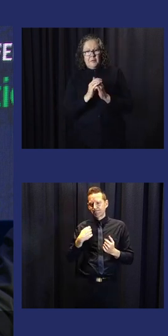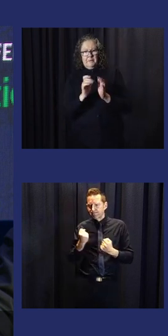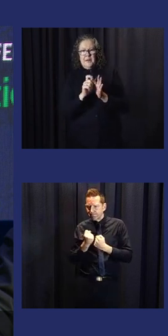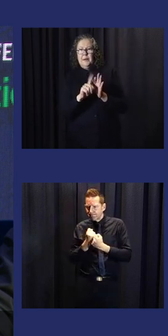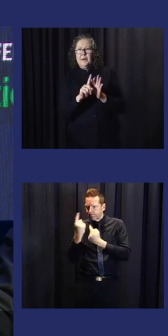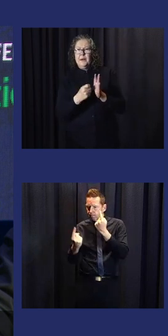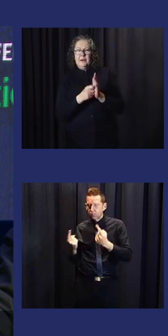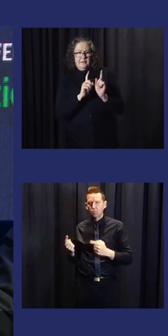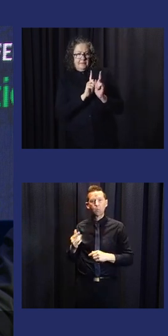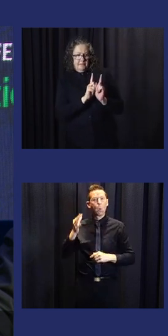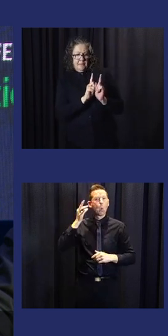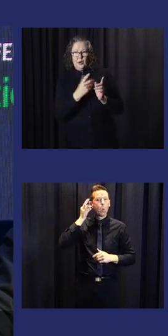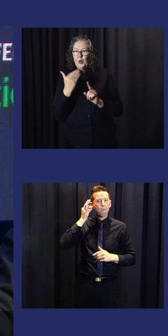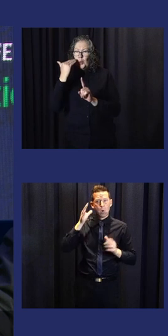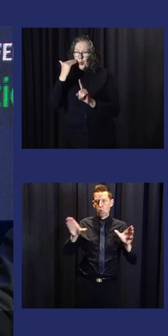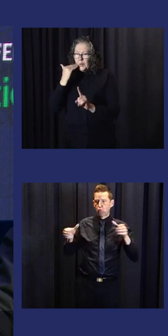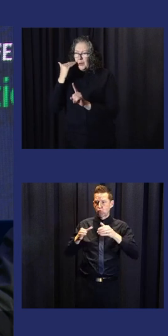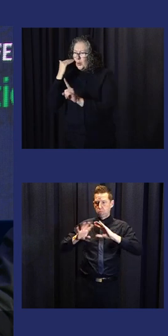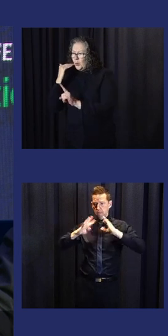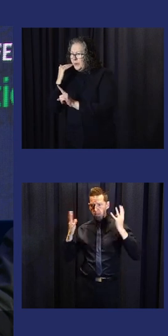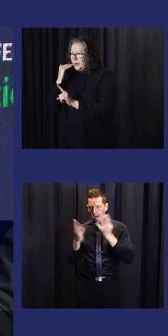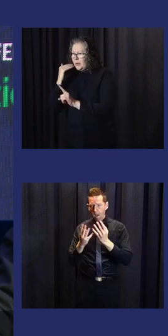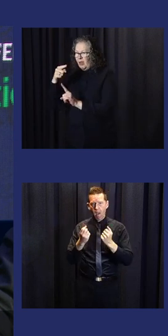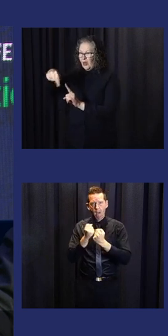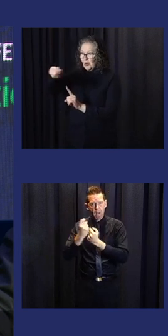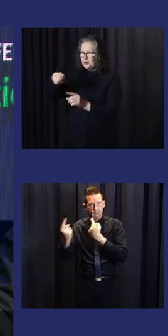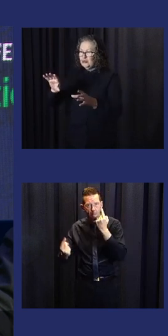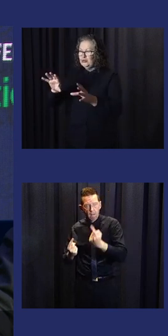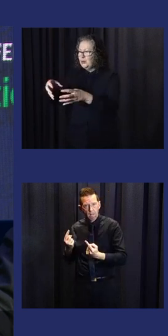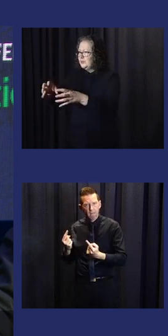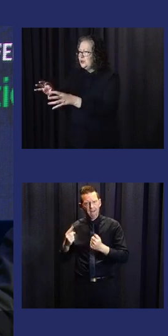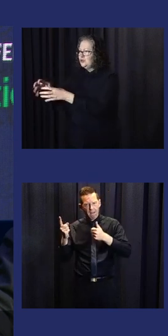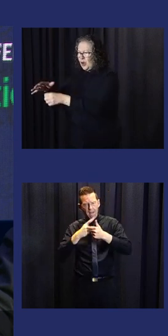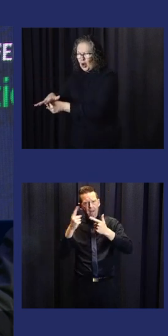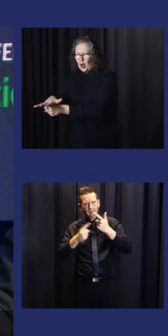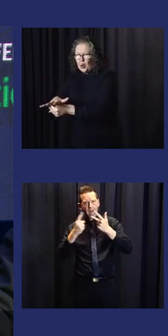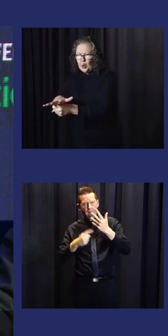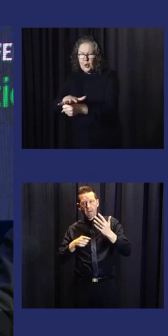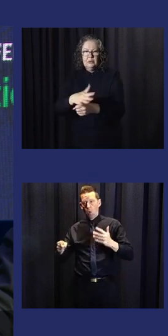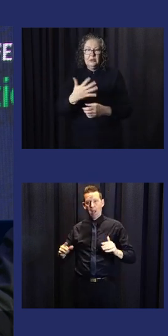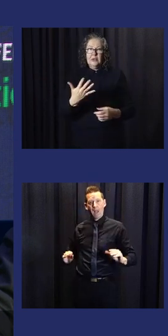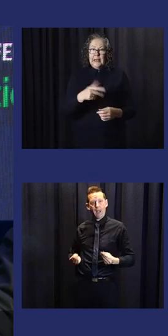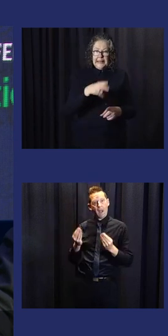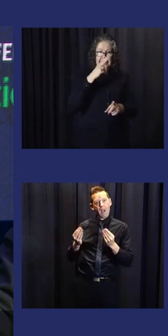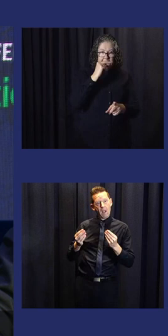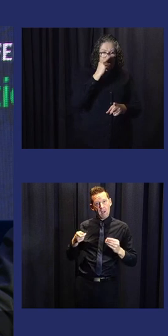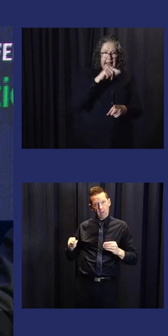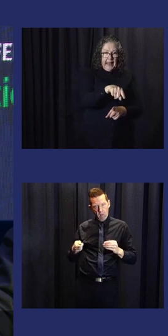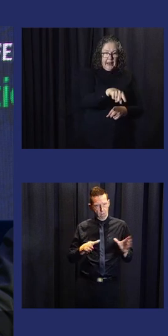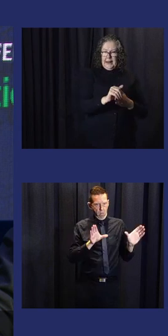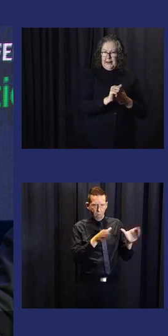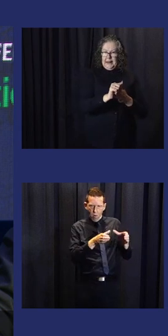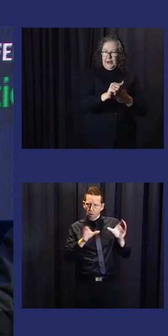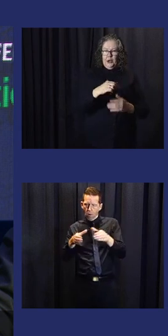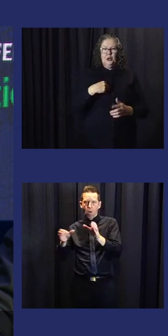about women-led groups at very localized levels. It's about young people leading things, not just us doing